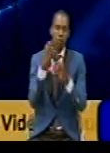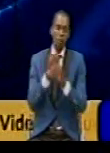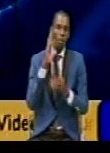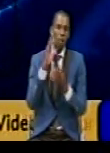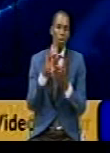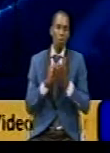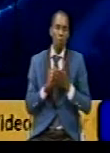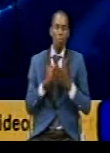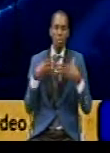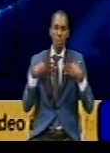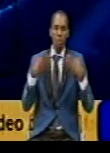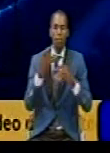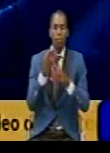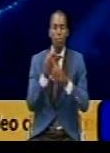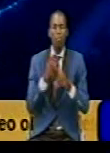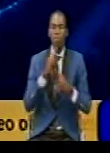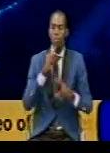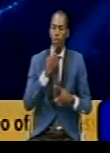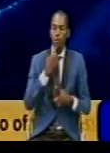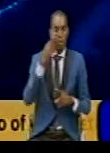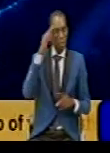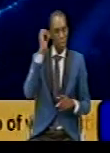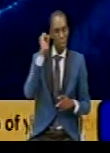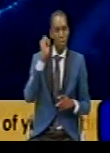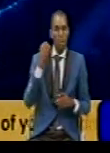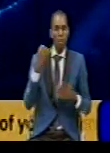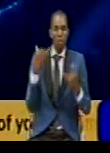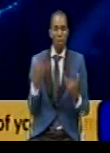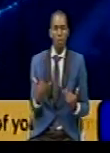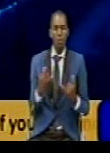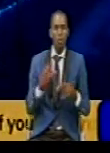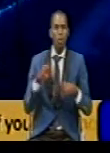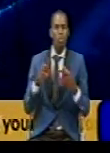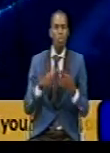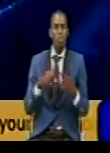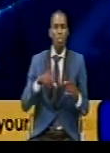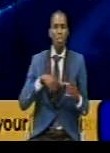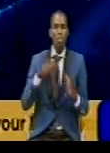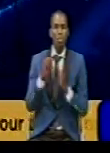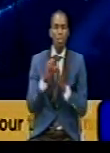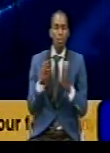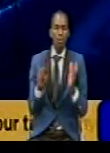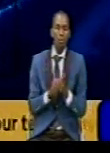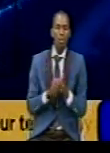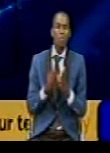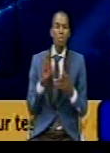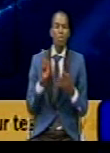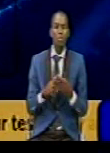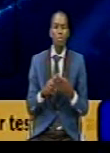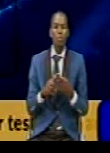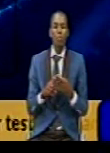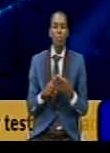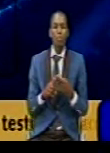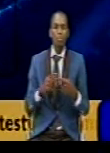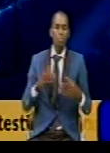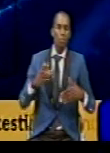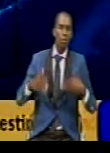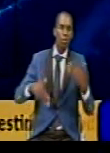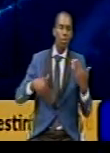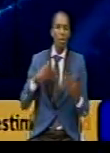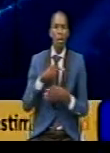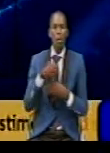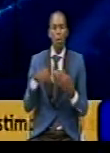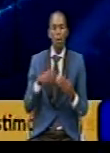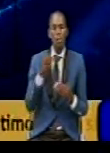mine. And so she has gotten her healing from serious headache. Praise the Lord. And from there, we go over to